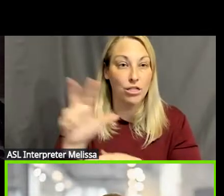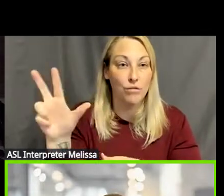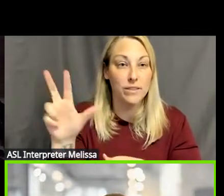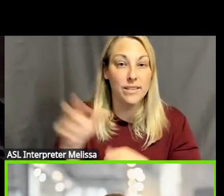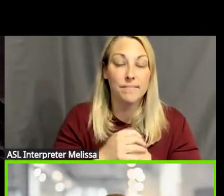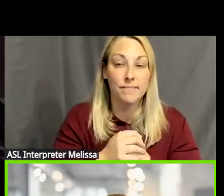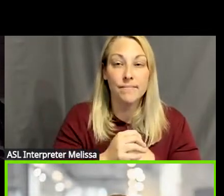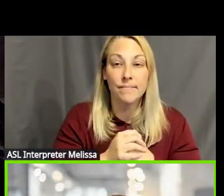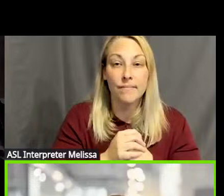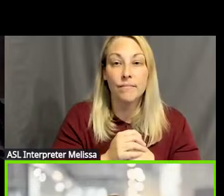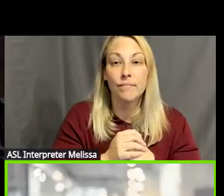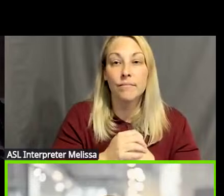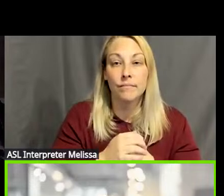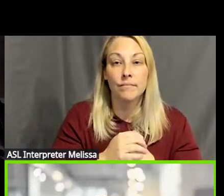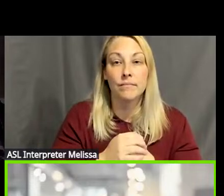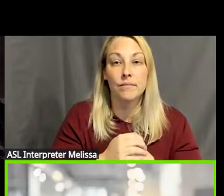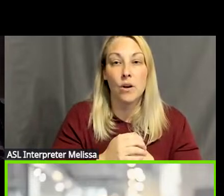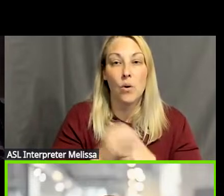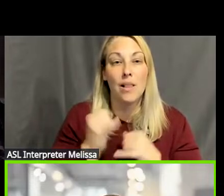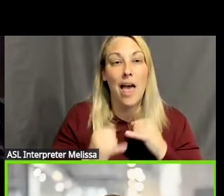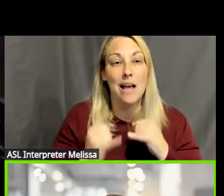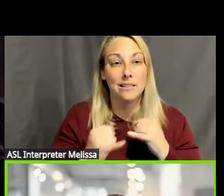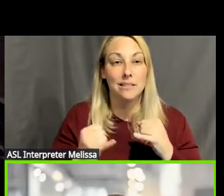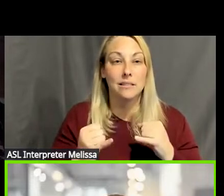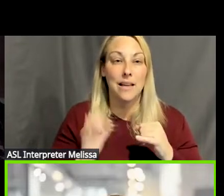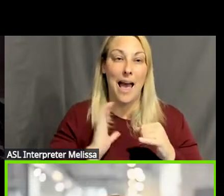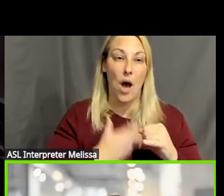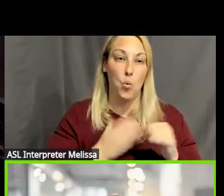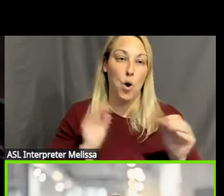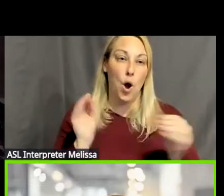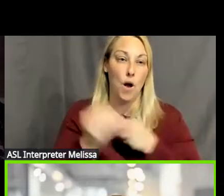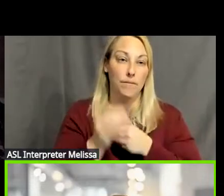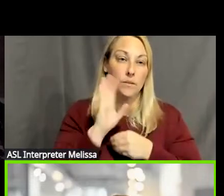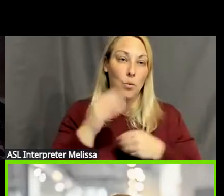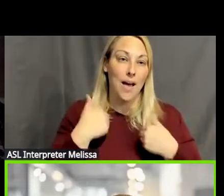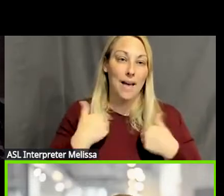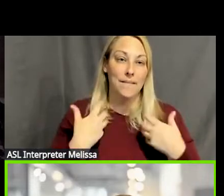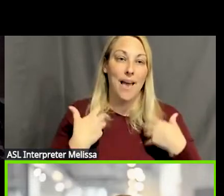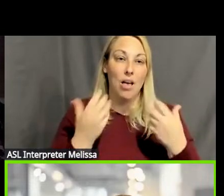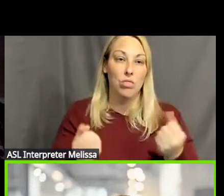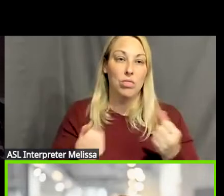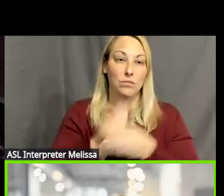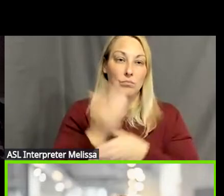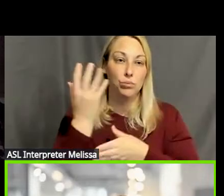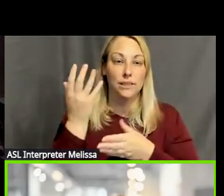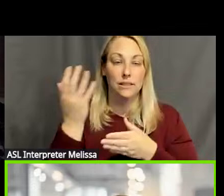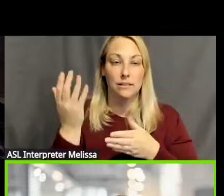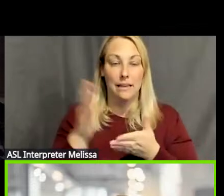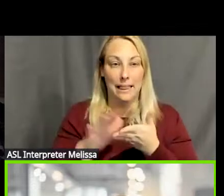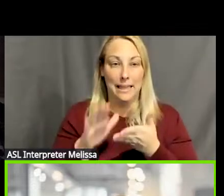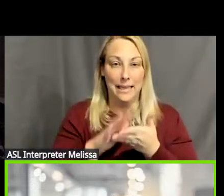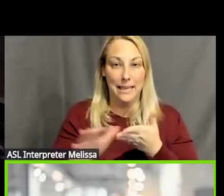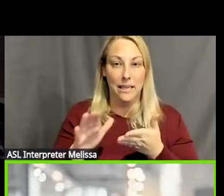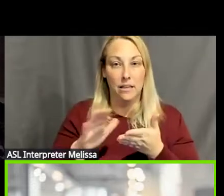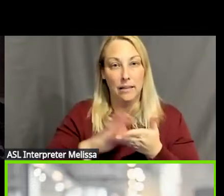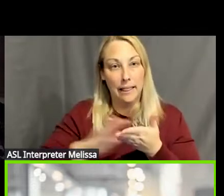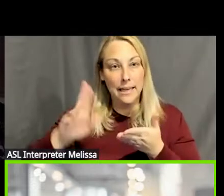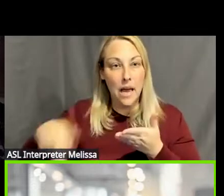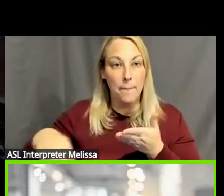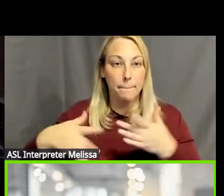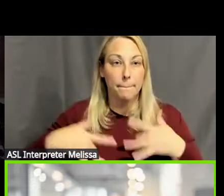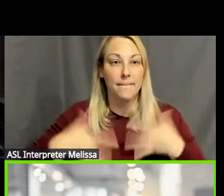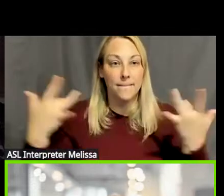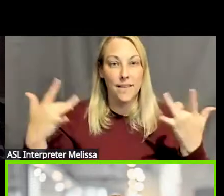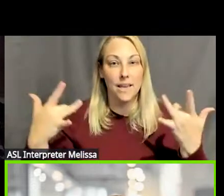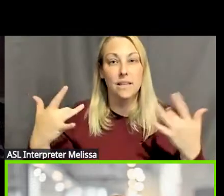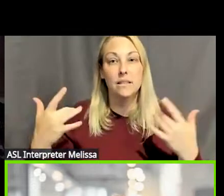own cleanup. So our Healthy Community Spring Cleaning. It's going to be on April 26th. It's ward wide. So right now we